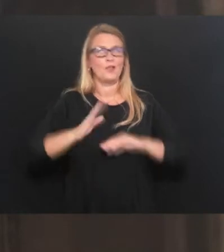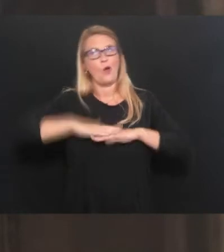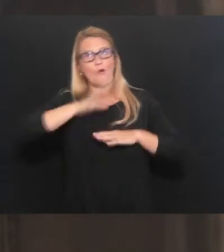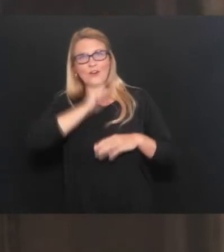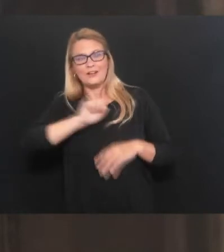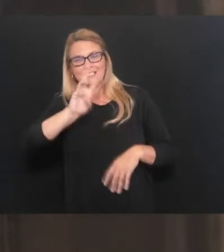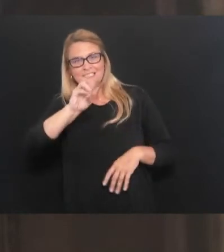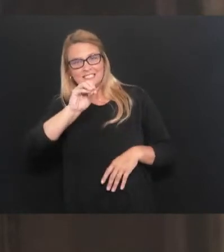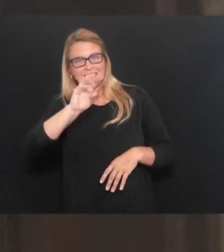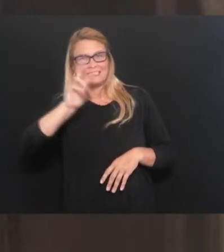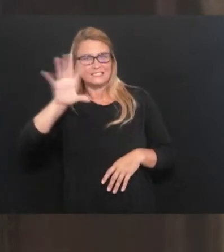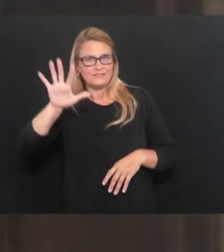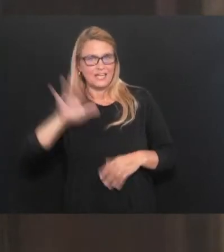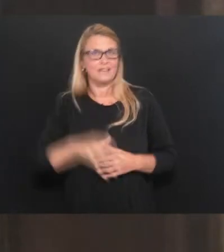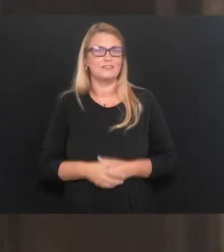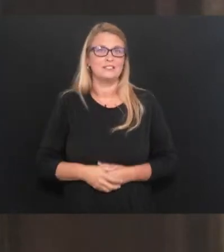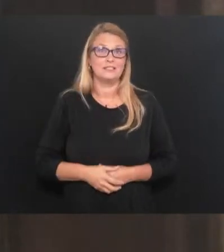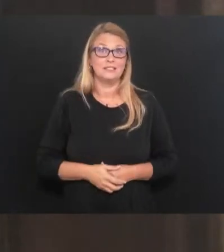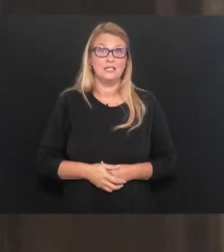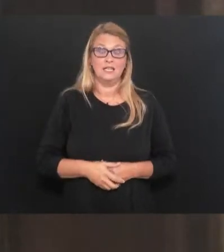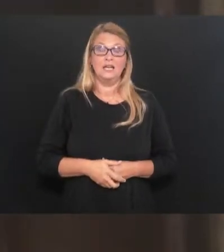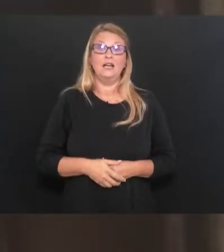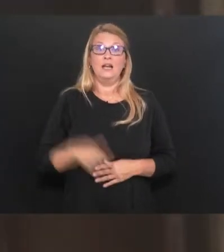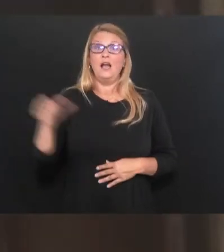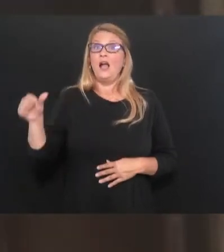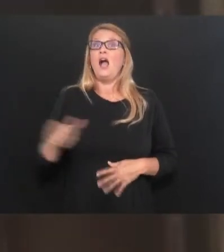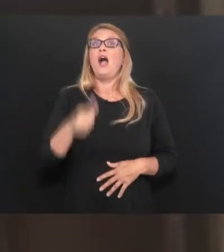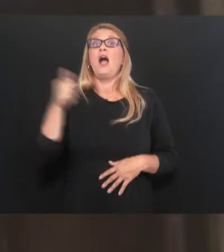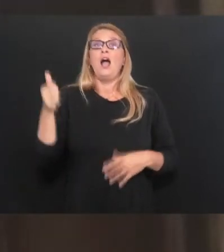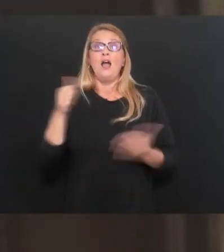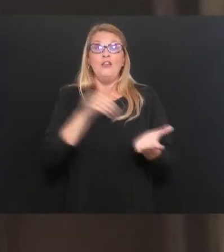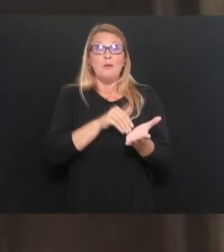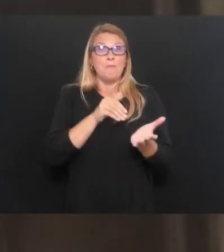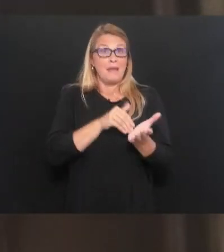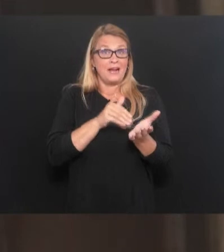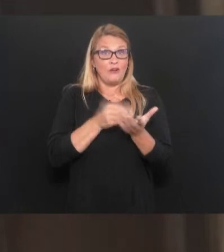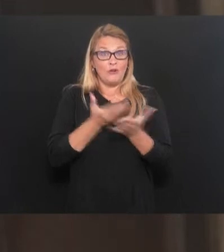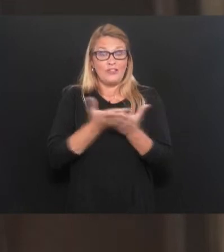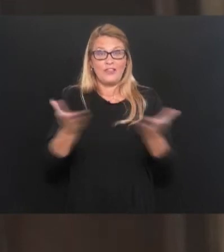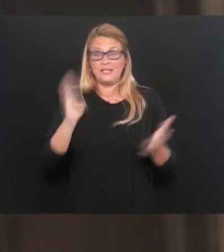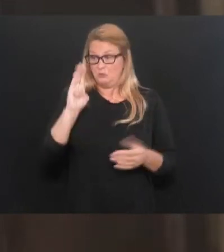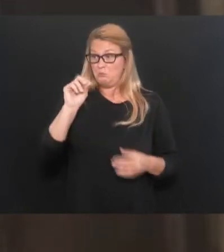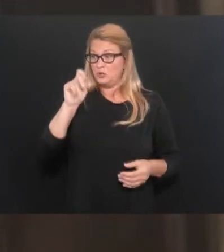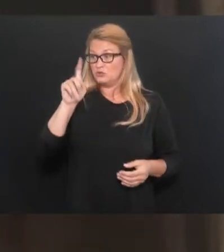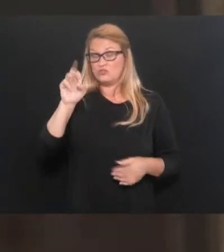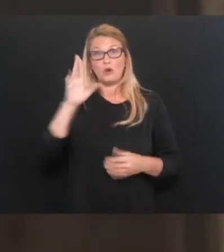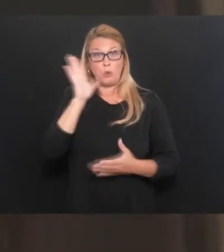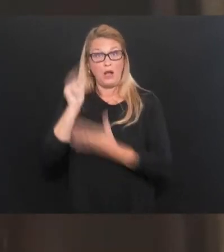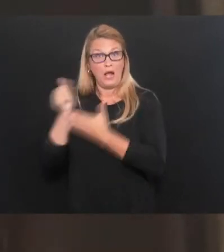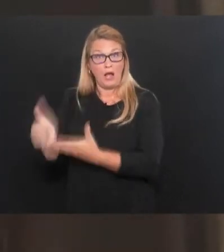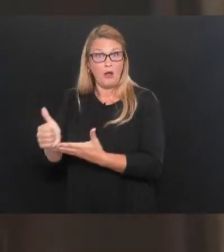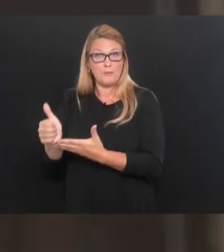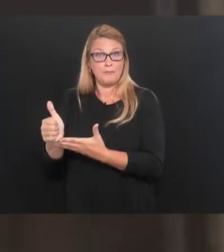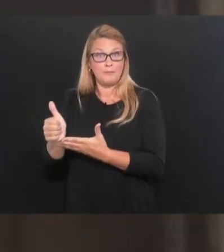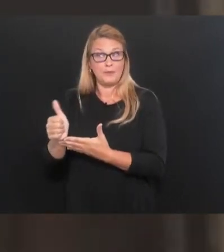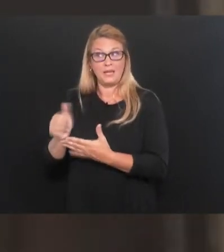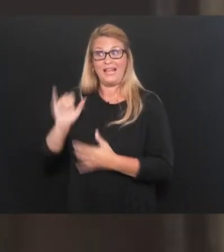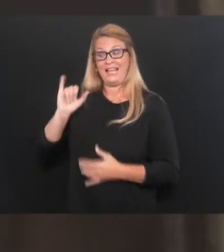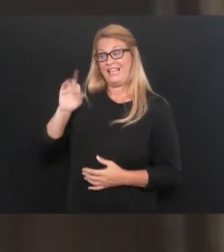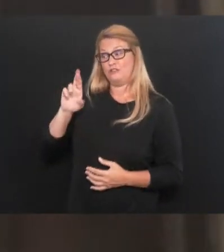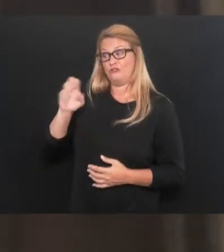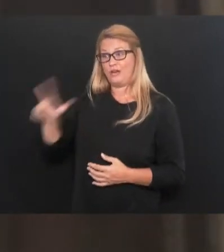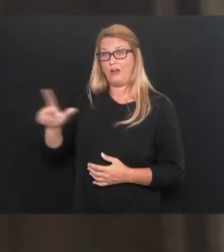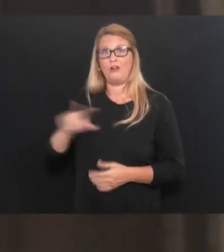65 years old, other pre-existing medical conditions, and the boosters help them. But the truth in Israel, in the United